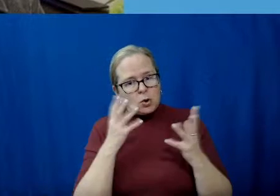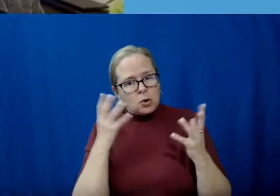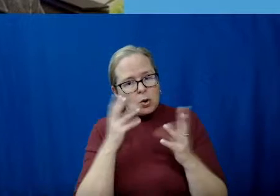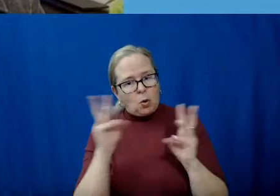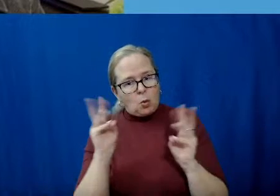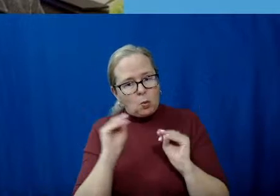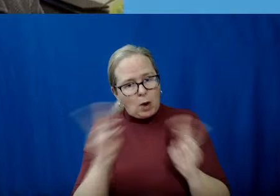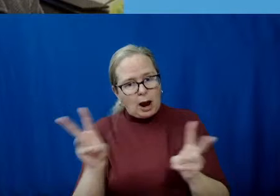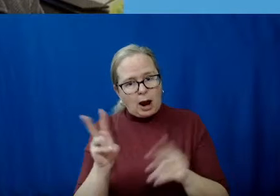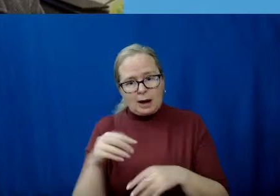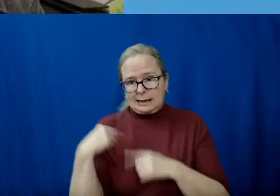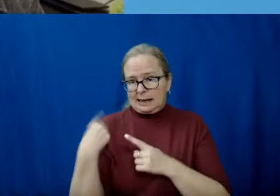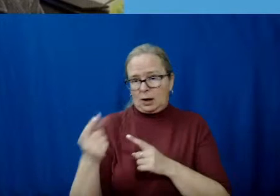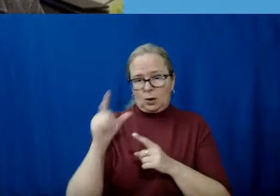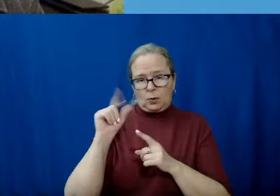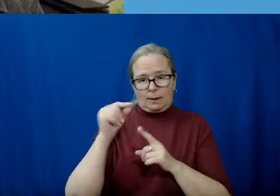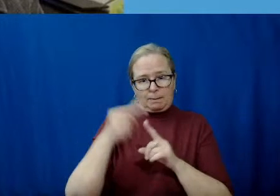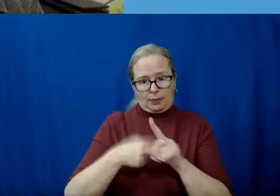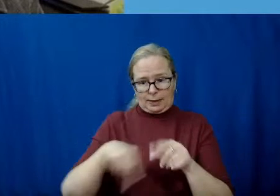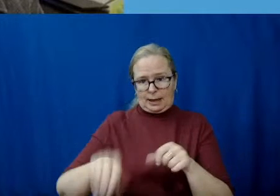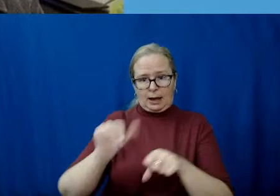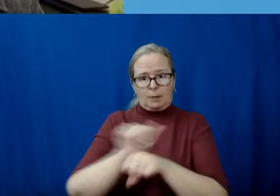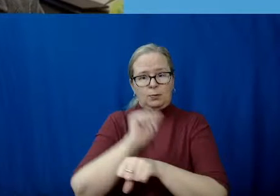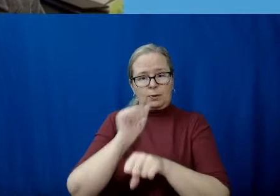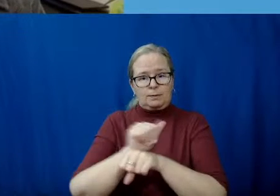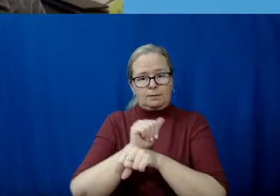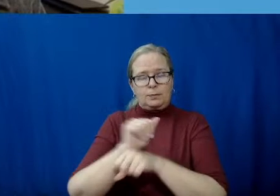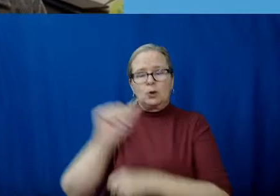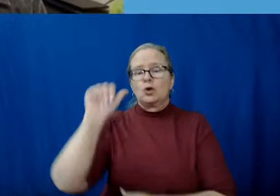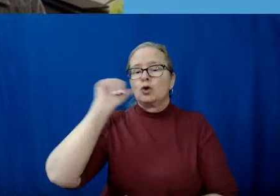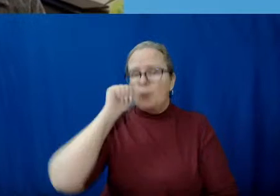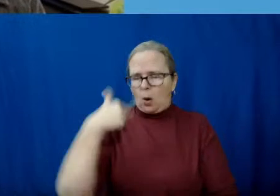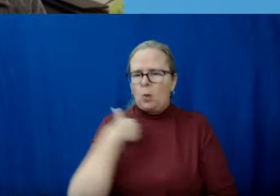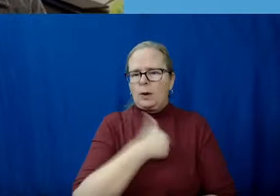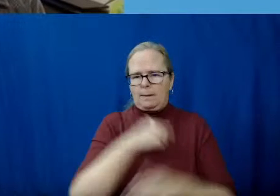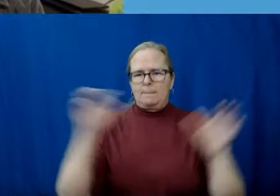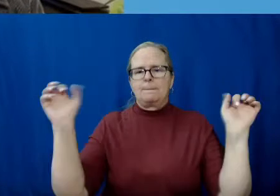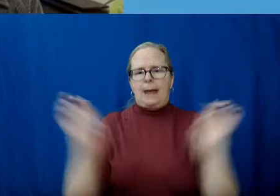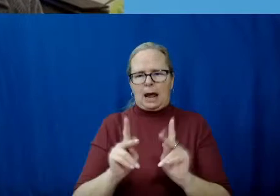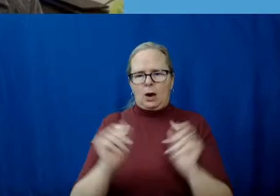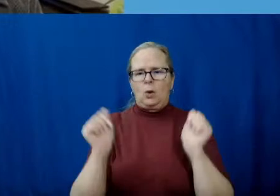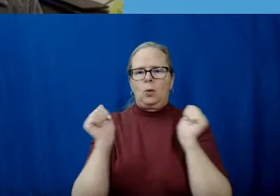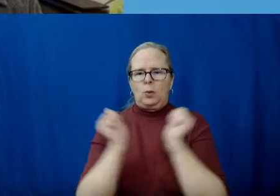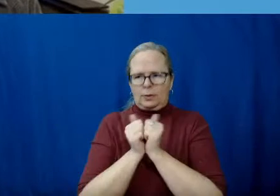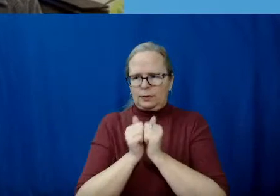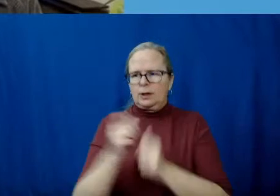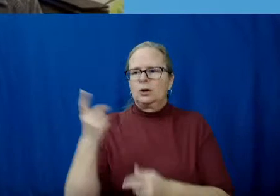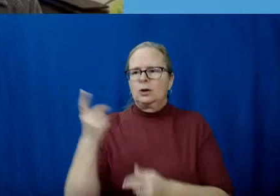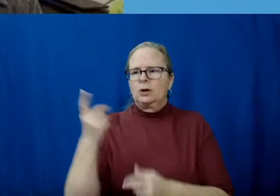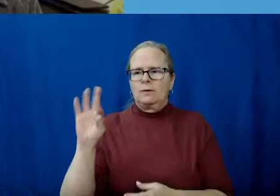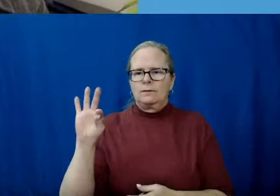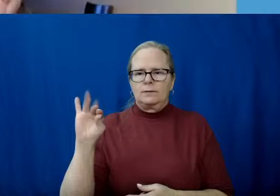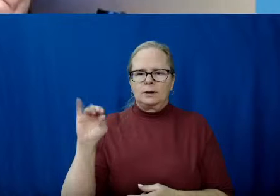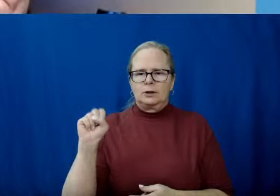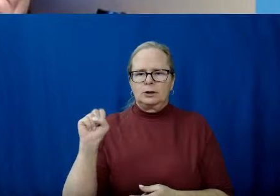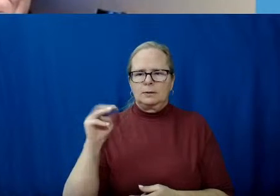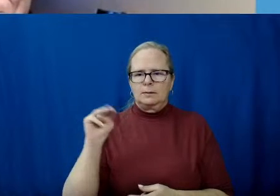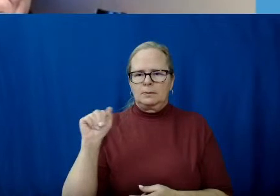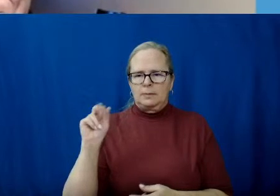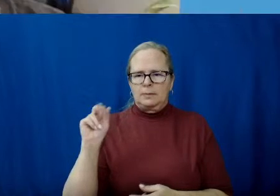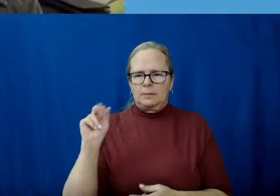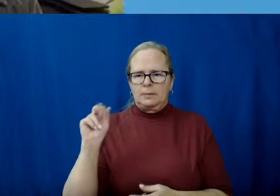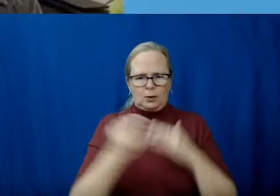a panel of experts from coast to coast to coast with another look at COVID-19 and the Omicron wave across